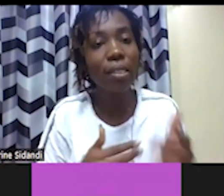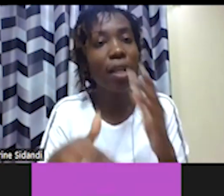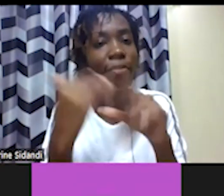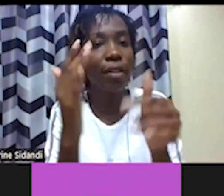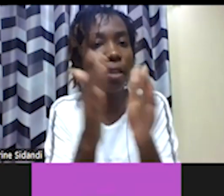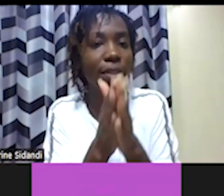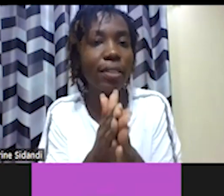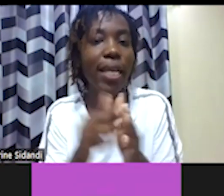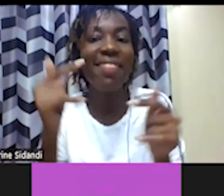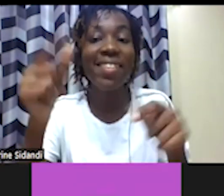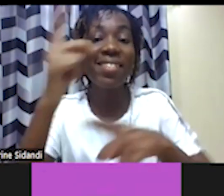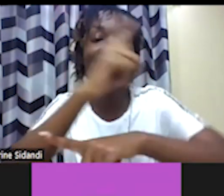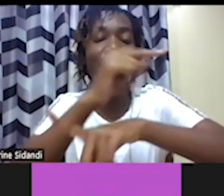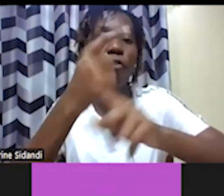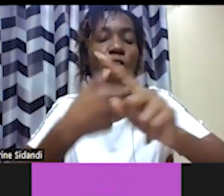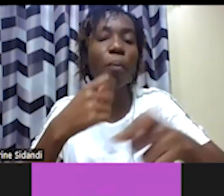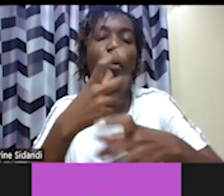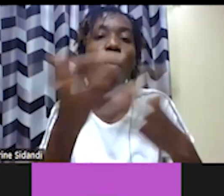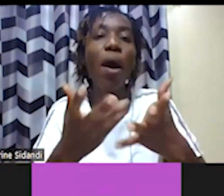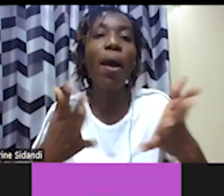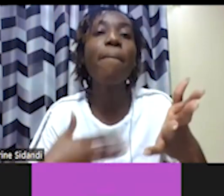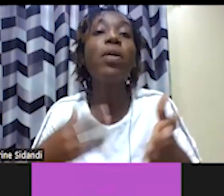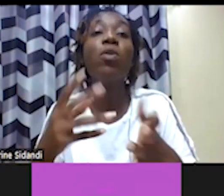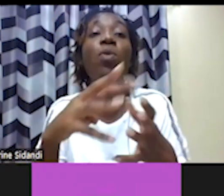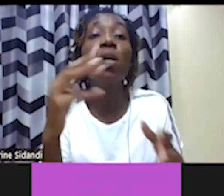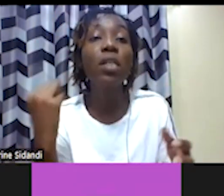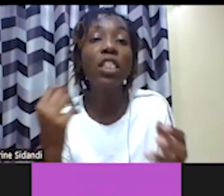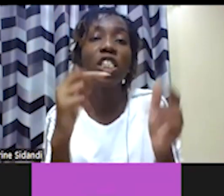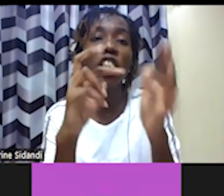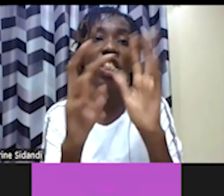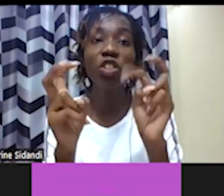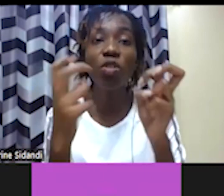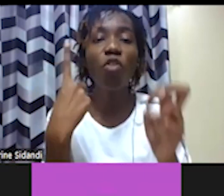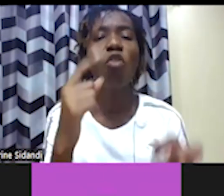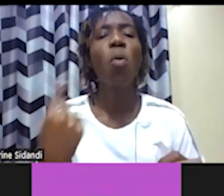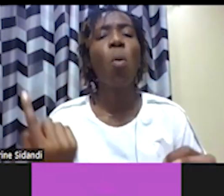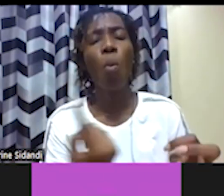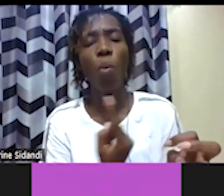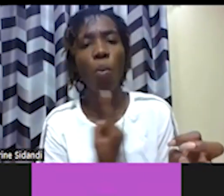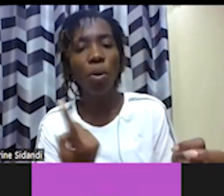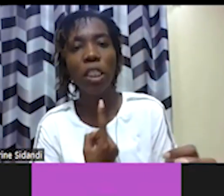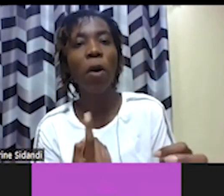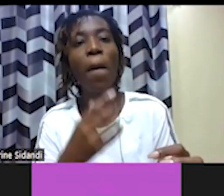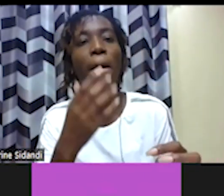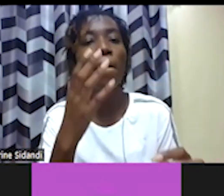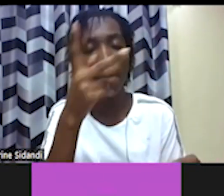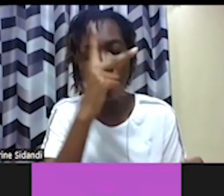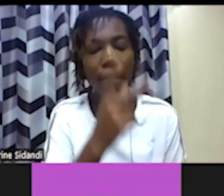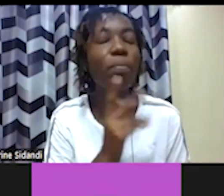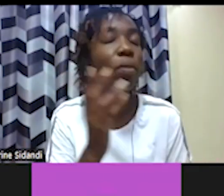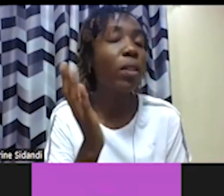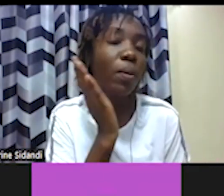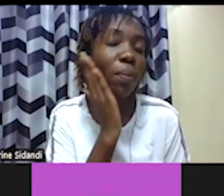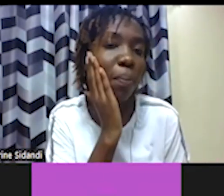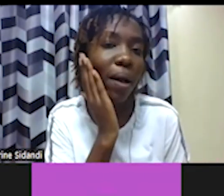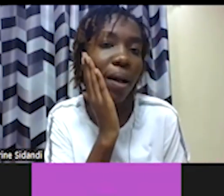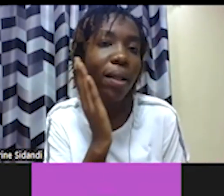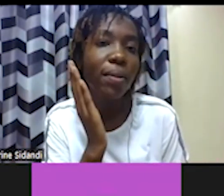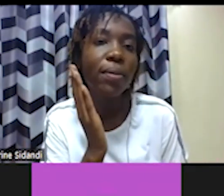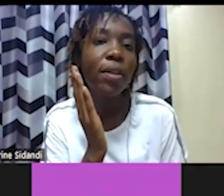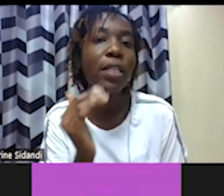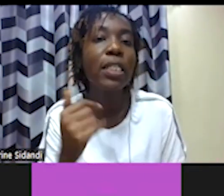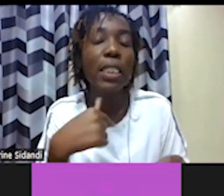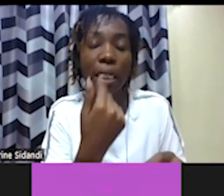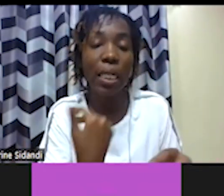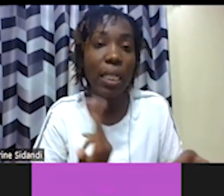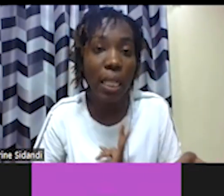I'm from where I was, the issues of widows, you hear them. And I go back to my mother who tells